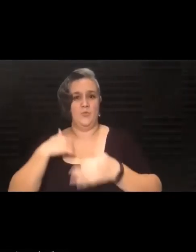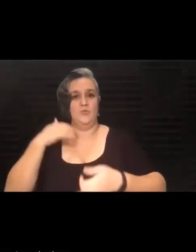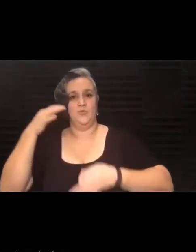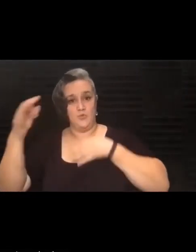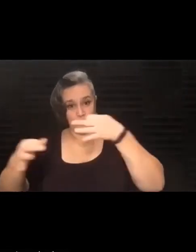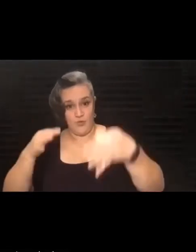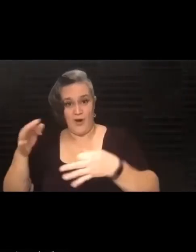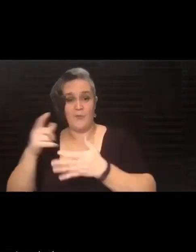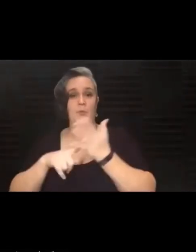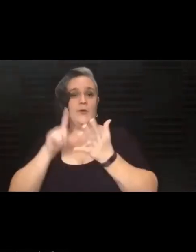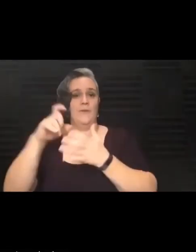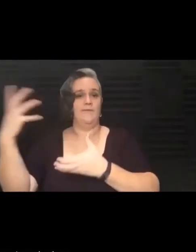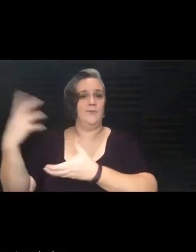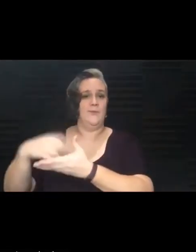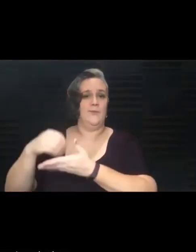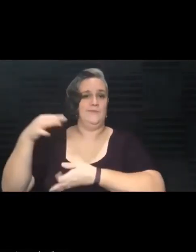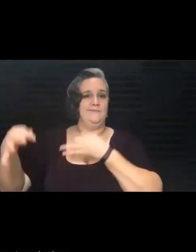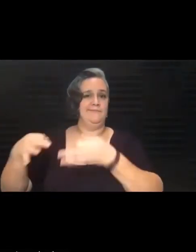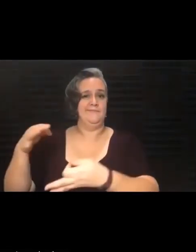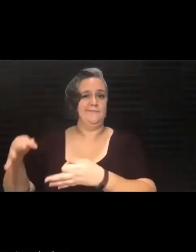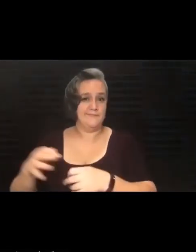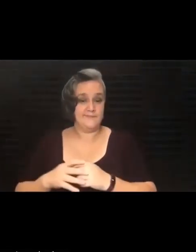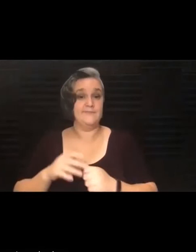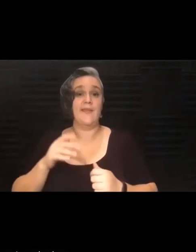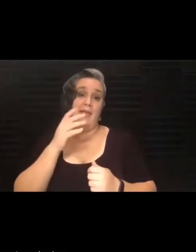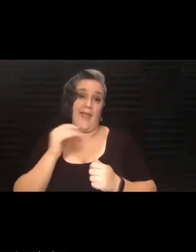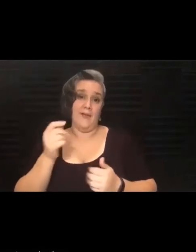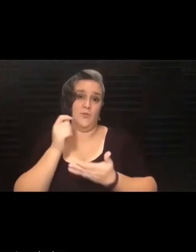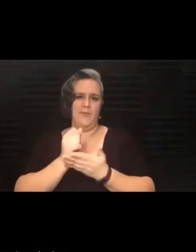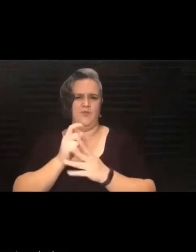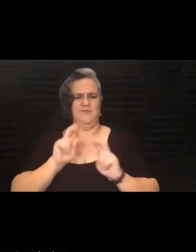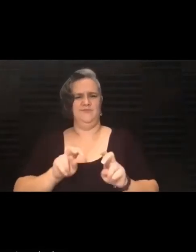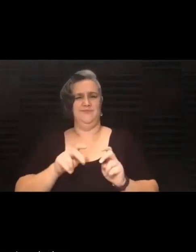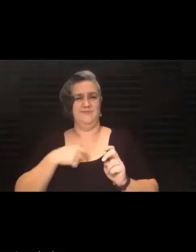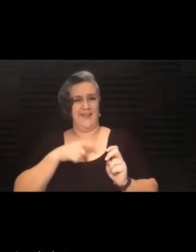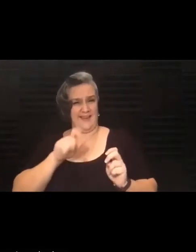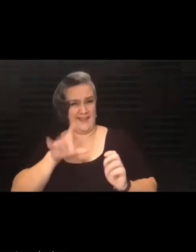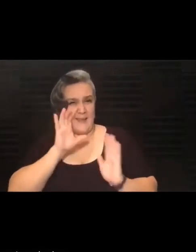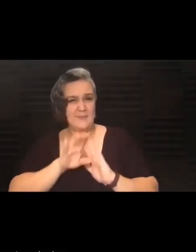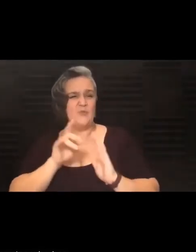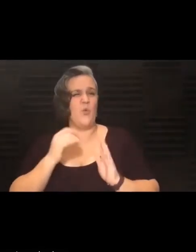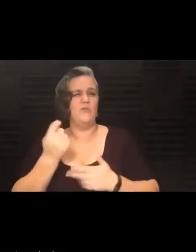and it will also help you determine whether or not you actually need that image.